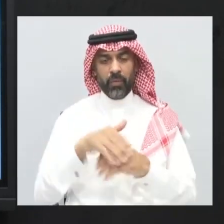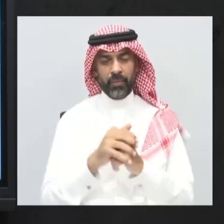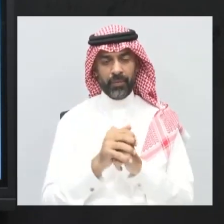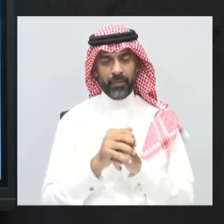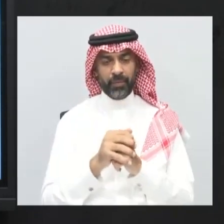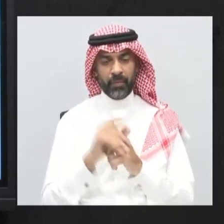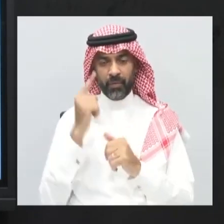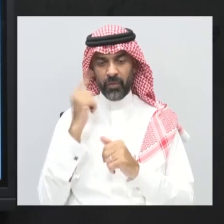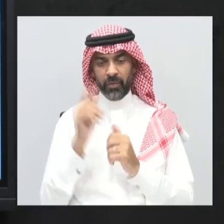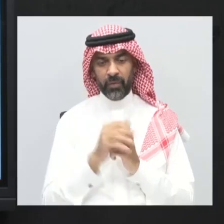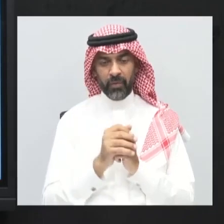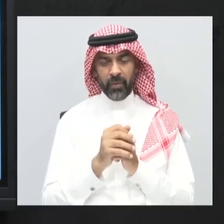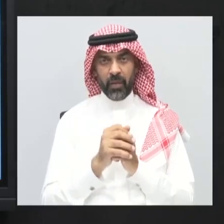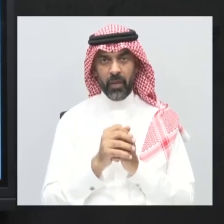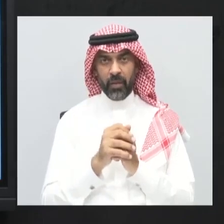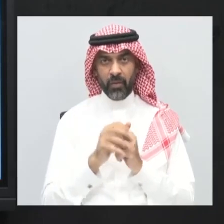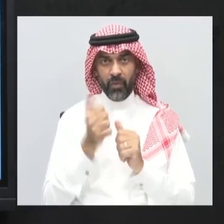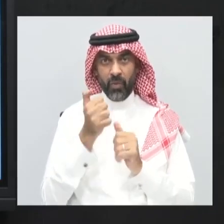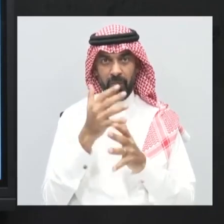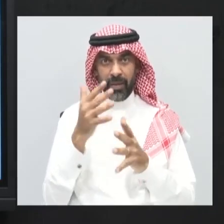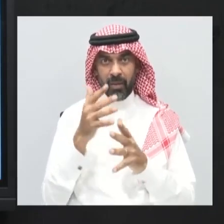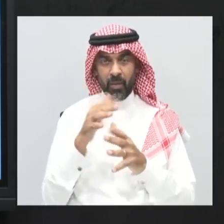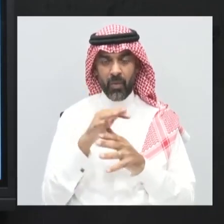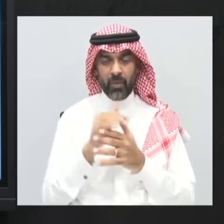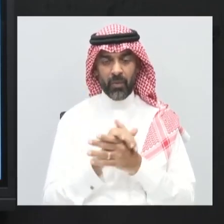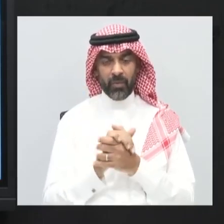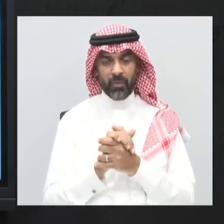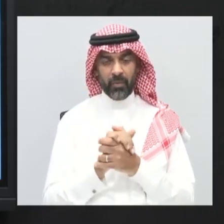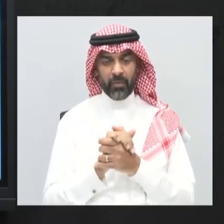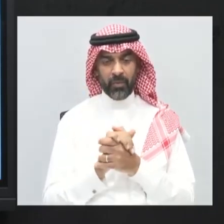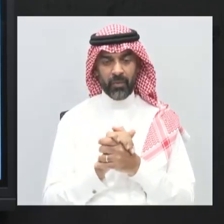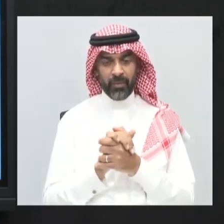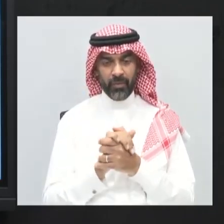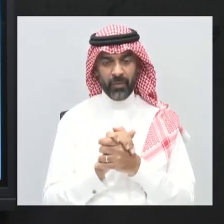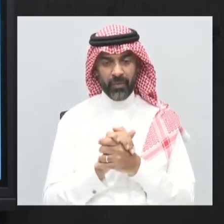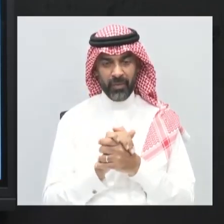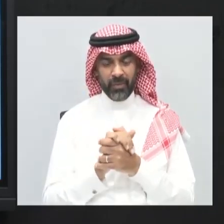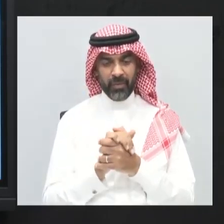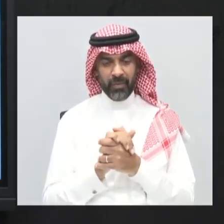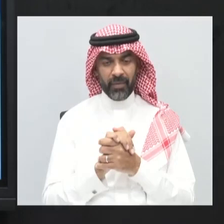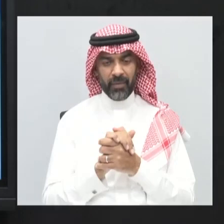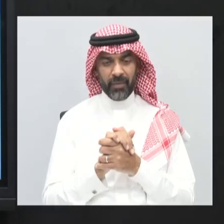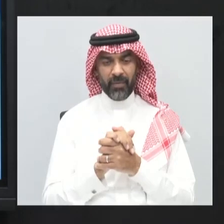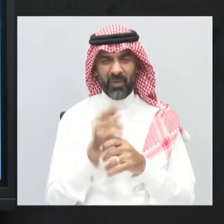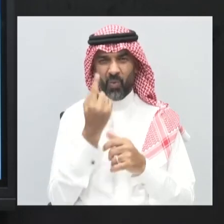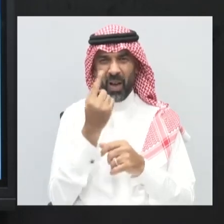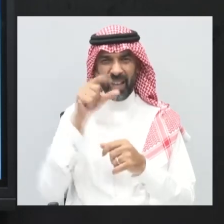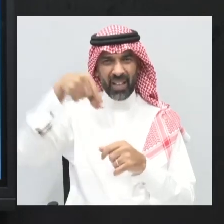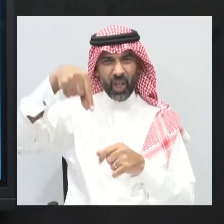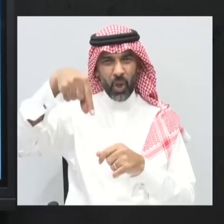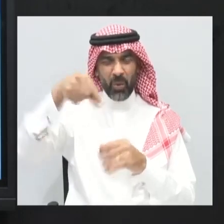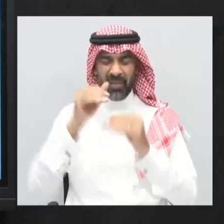the line? Yes, they are, but there's one that's going below the line. Letter Q.